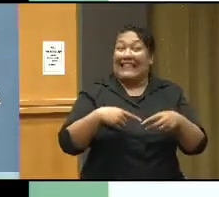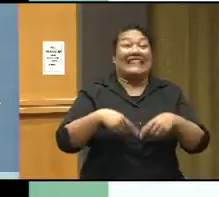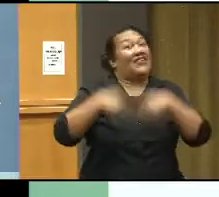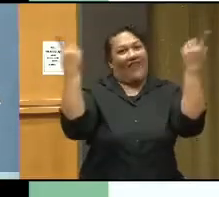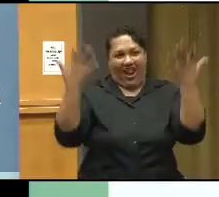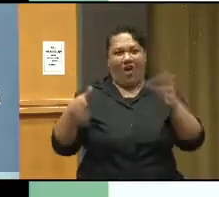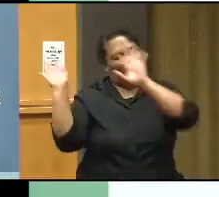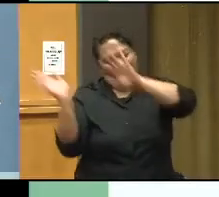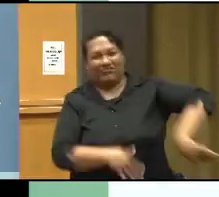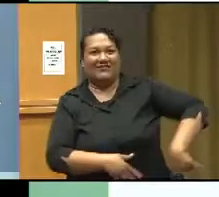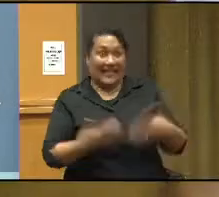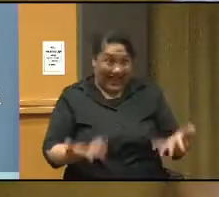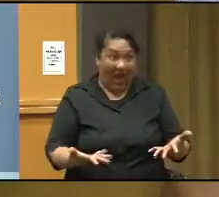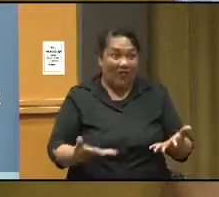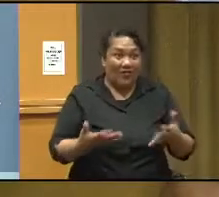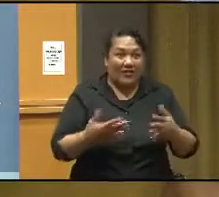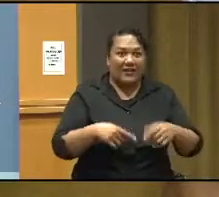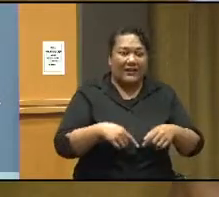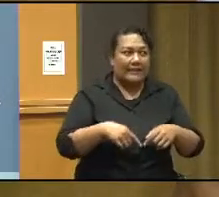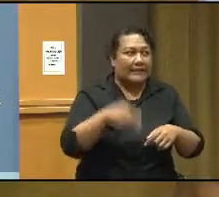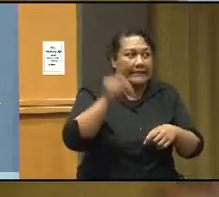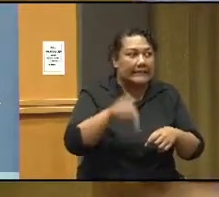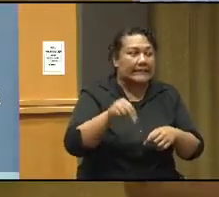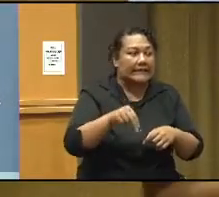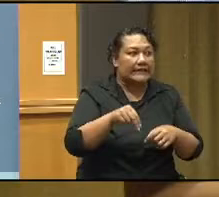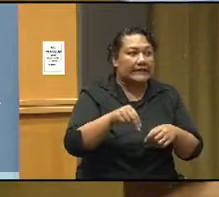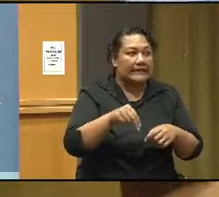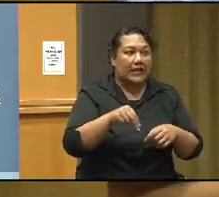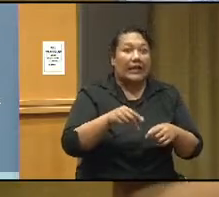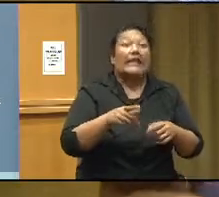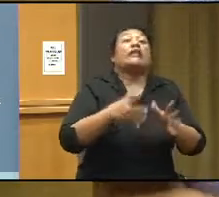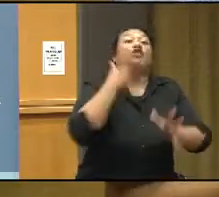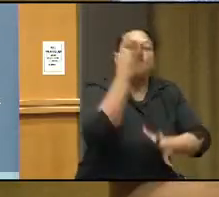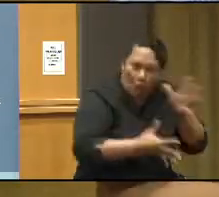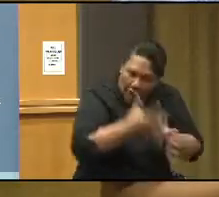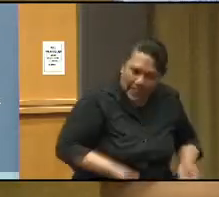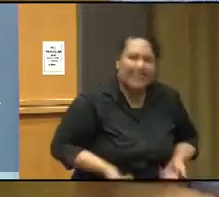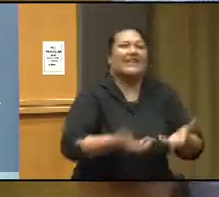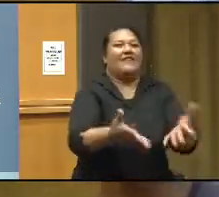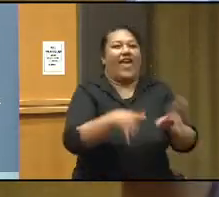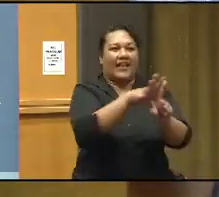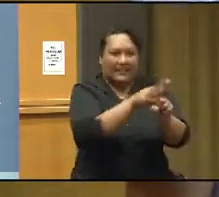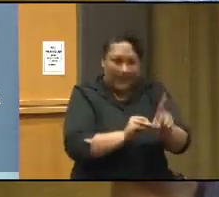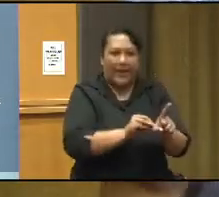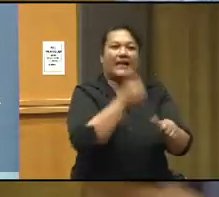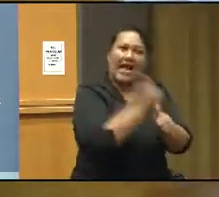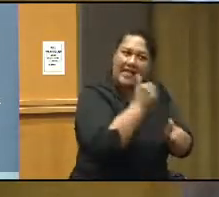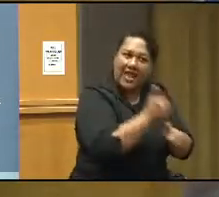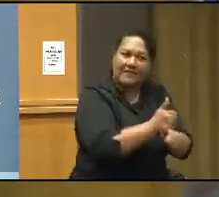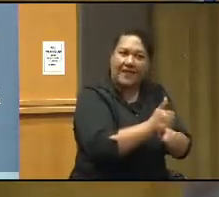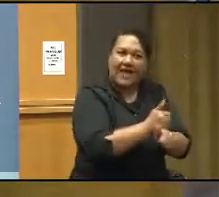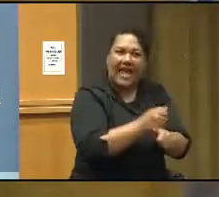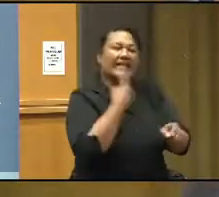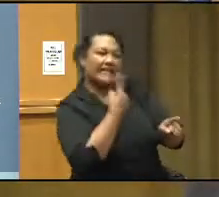cram and they'll put it. But what you need to do is give them a scenario in a test or etc. in an assignment and say,